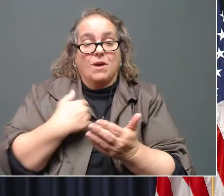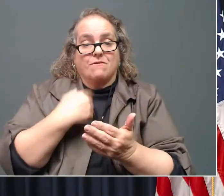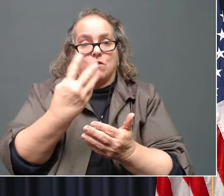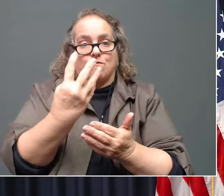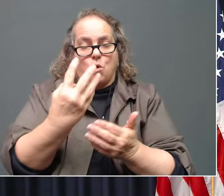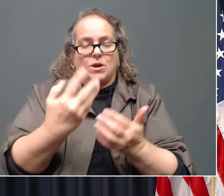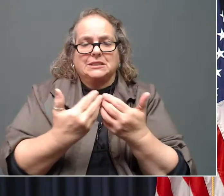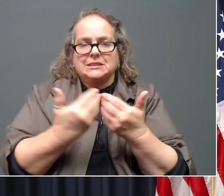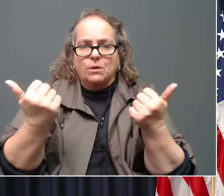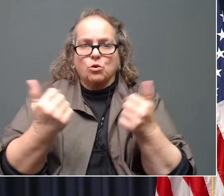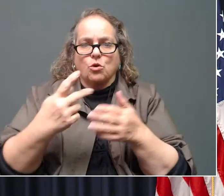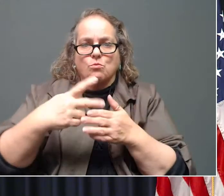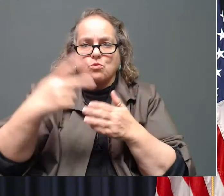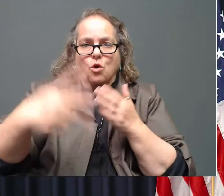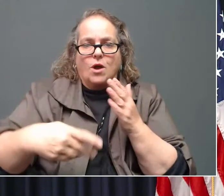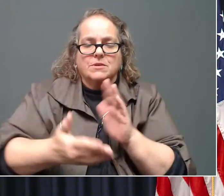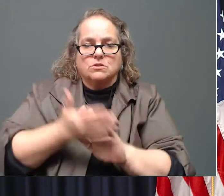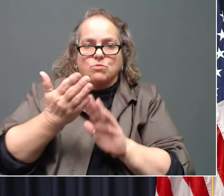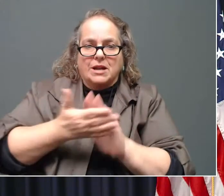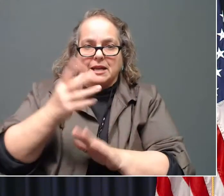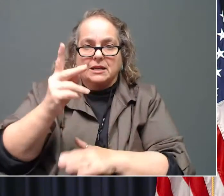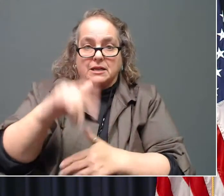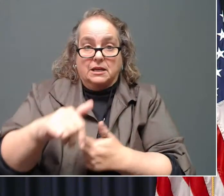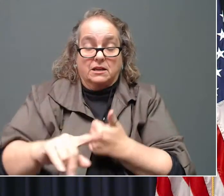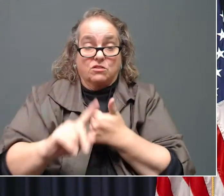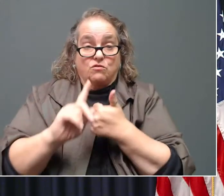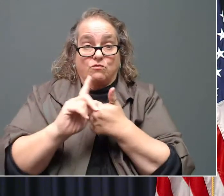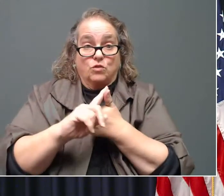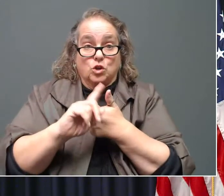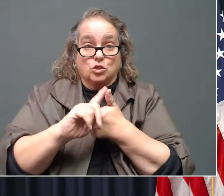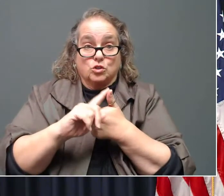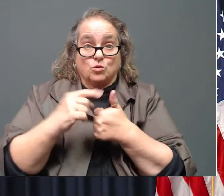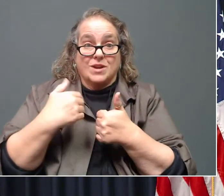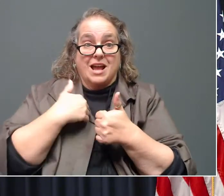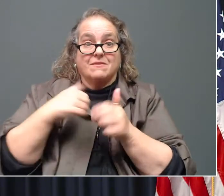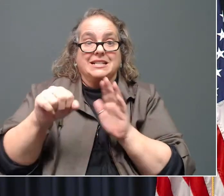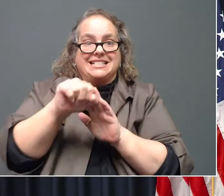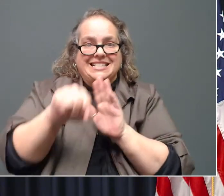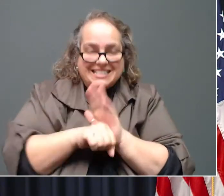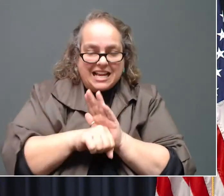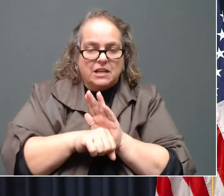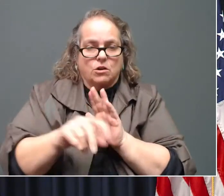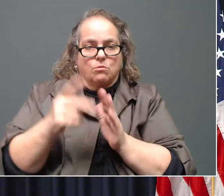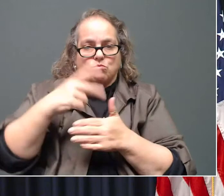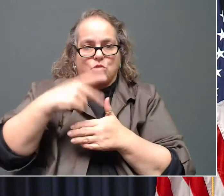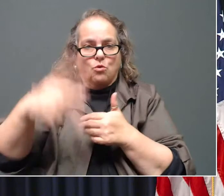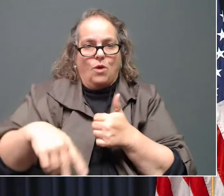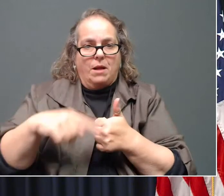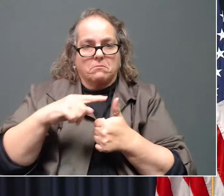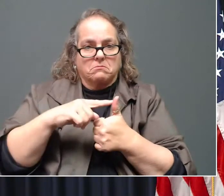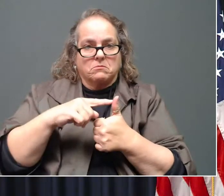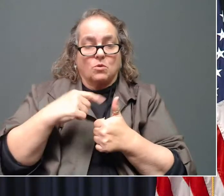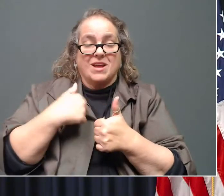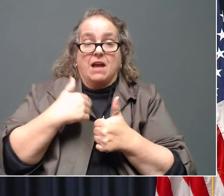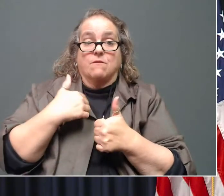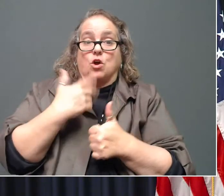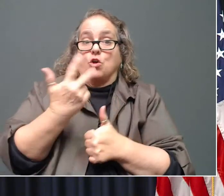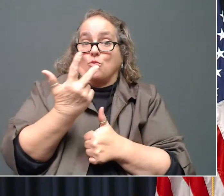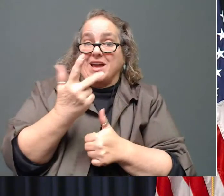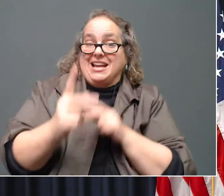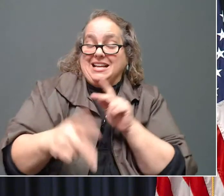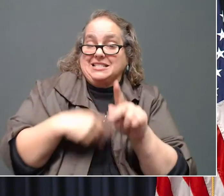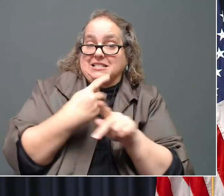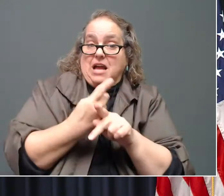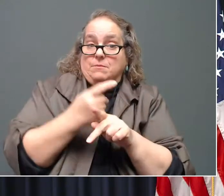will be running in Kentucky. First is we have the state program, and there are really 3 types of entities that